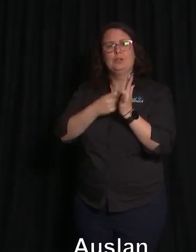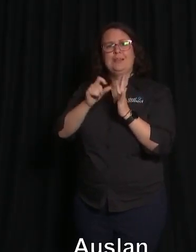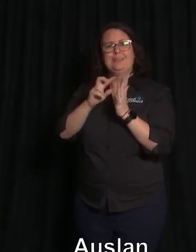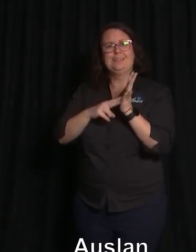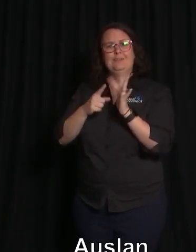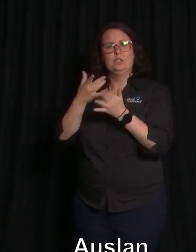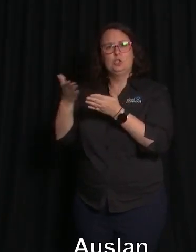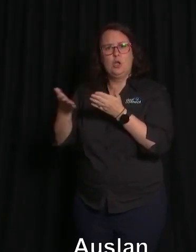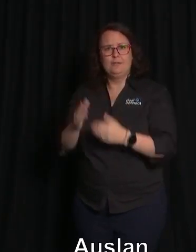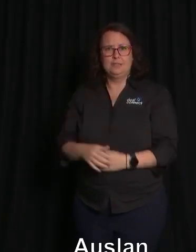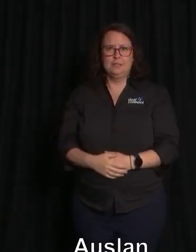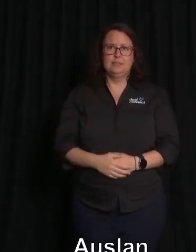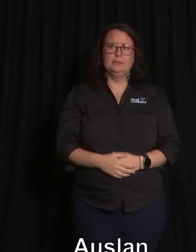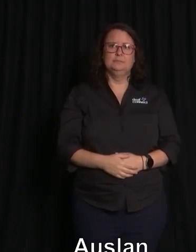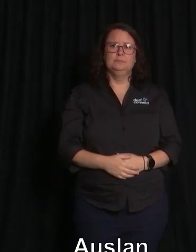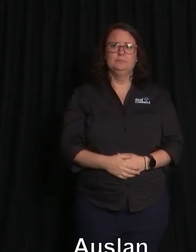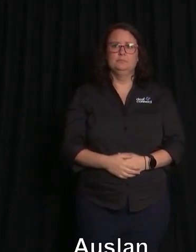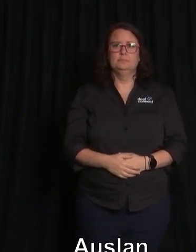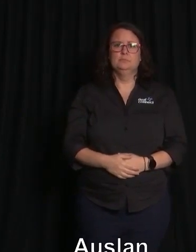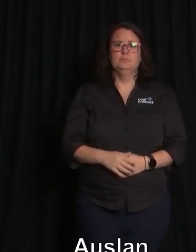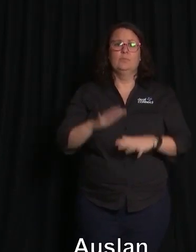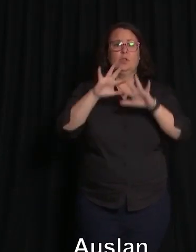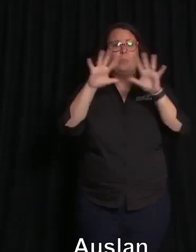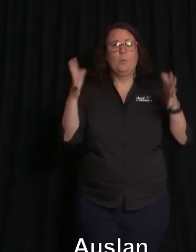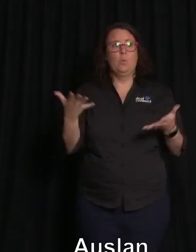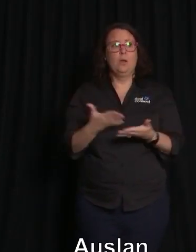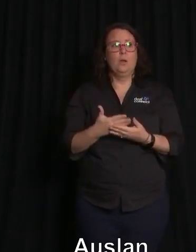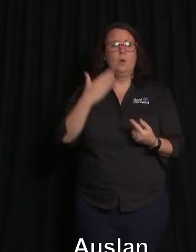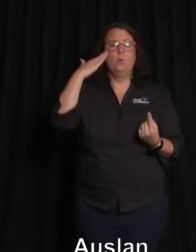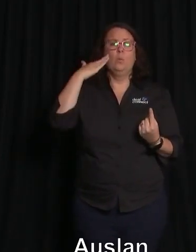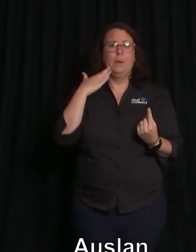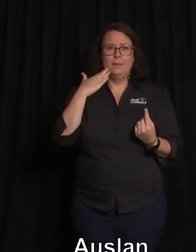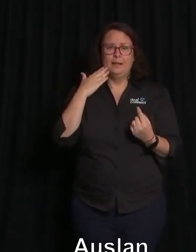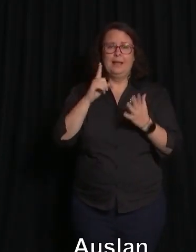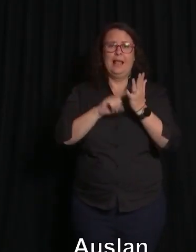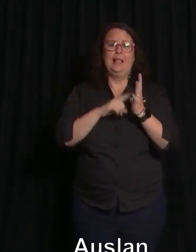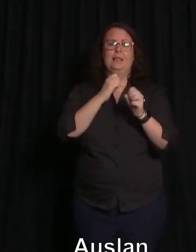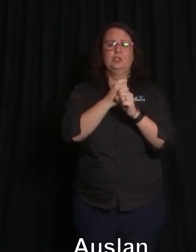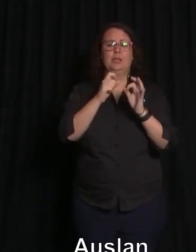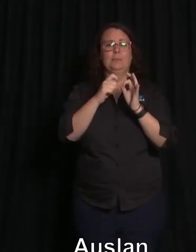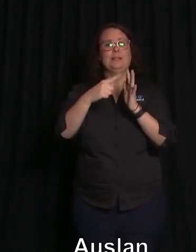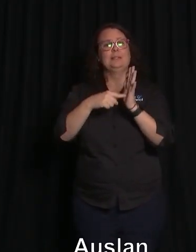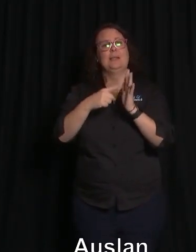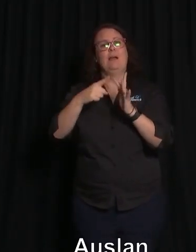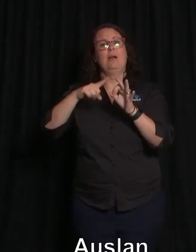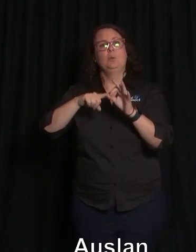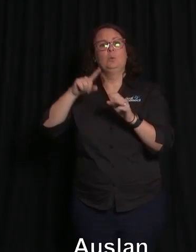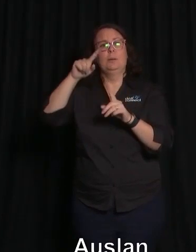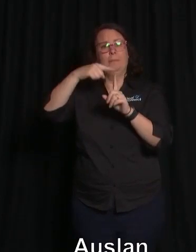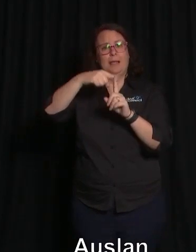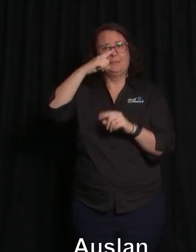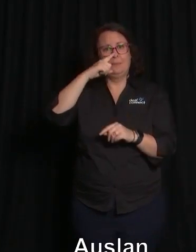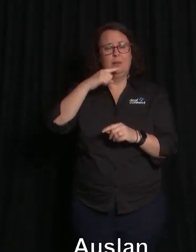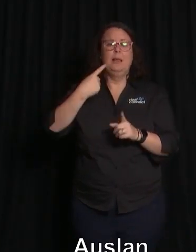Around the world, women, LGBTIQ+ people, and people with disabilities are particularly